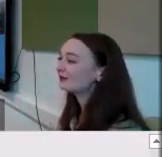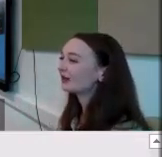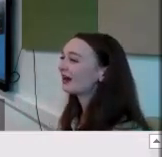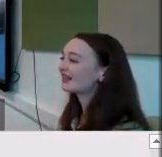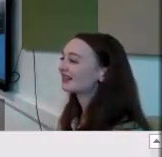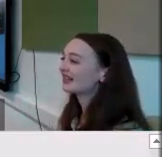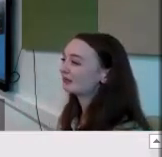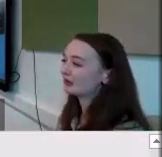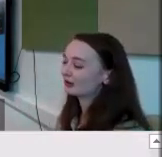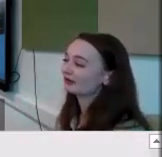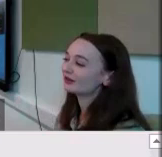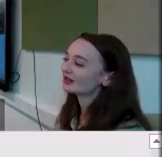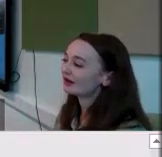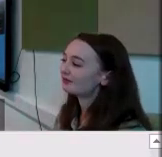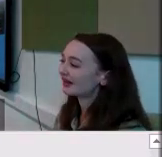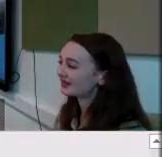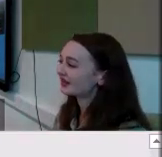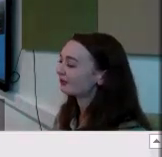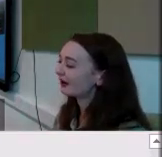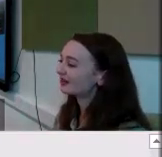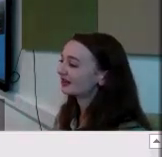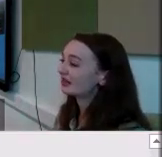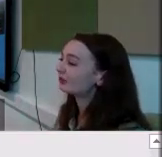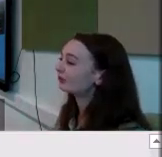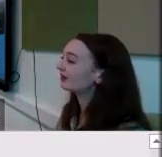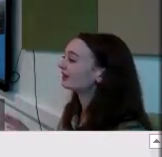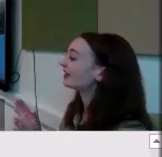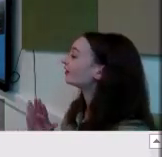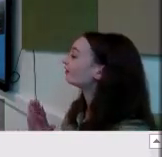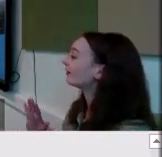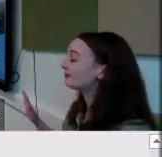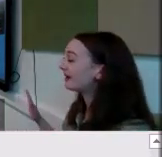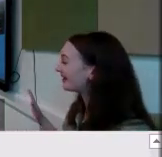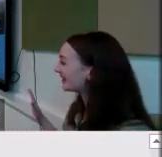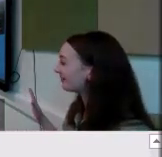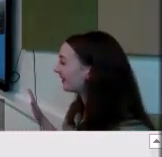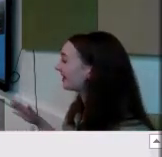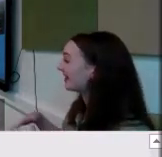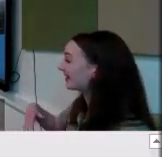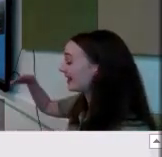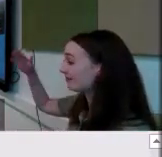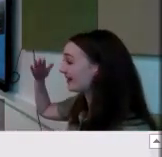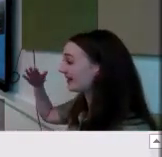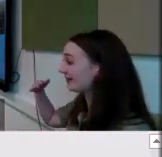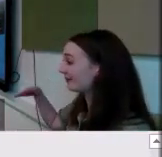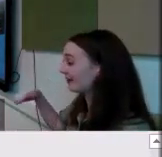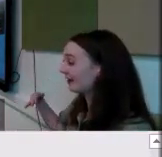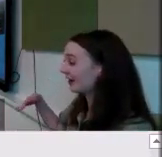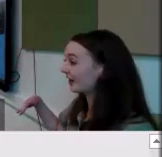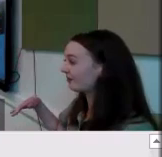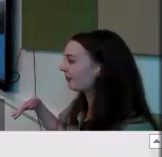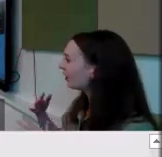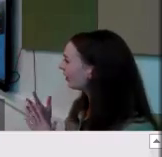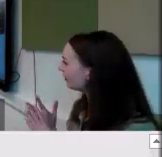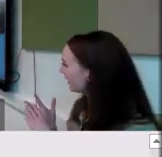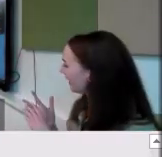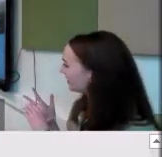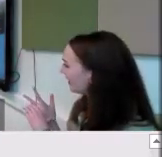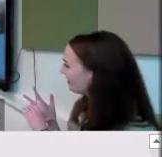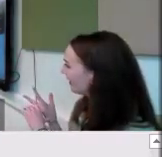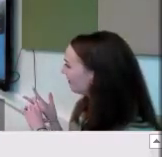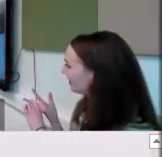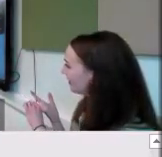Again, if you follow Accessable, there are lots of ambassadors for Accessable, and they are very pan-disability. It's like a massive... are